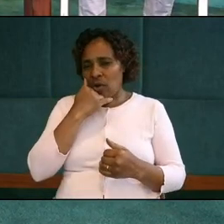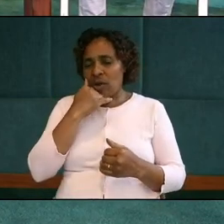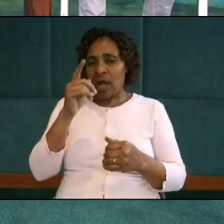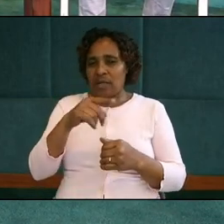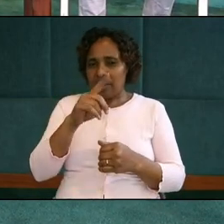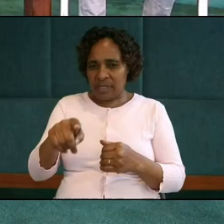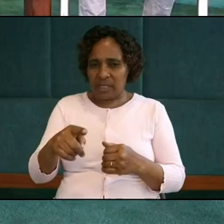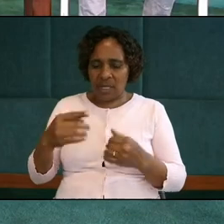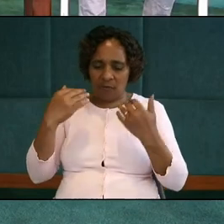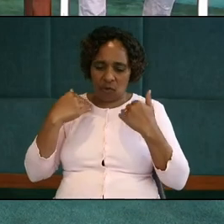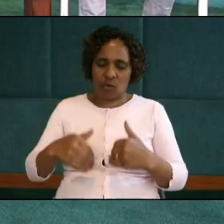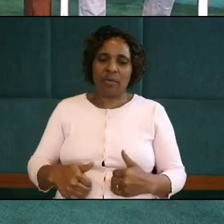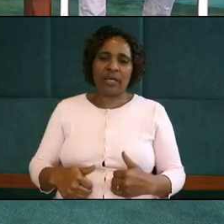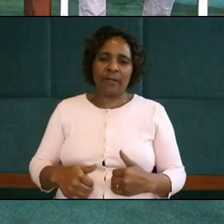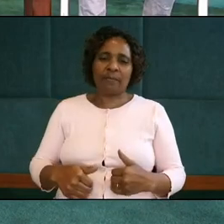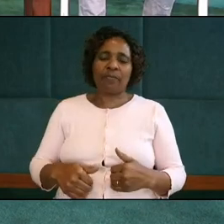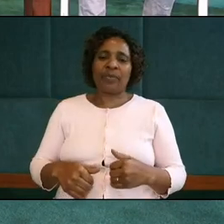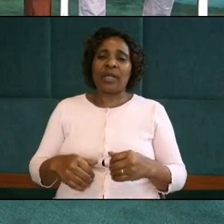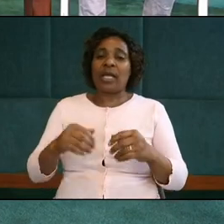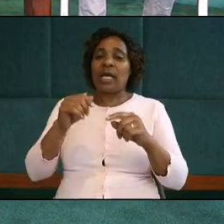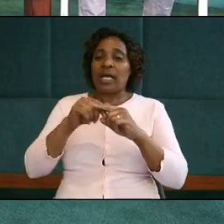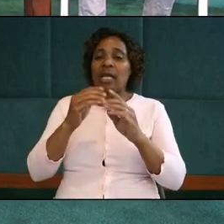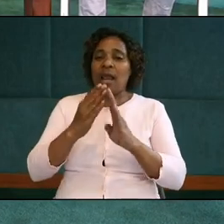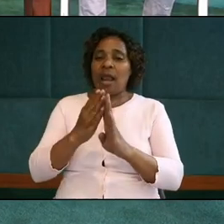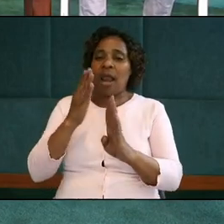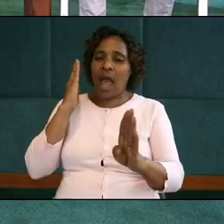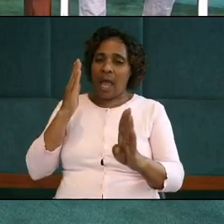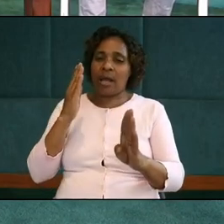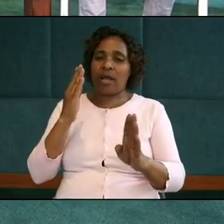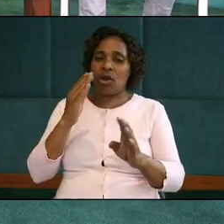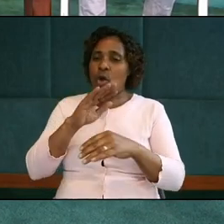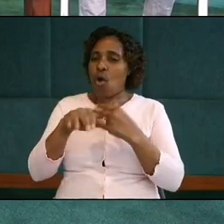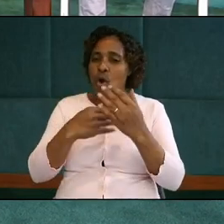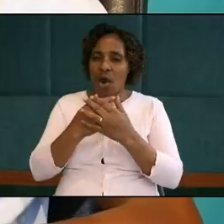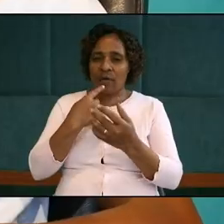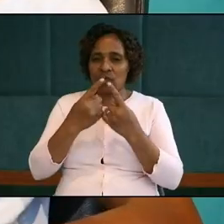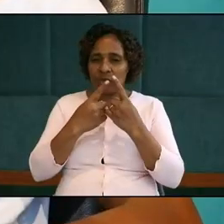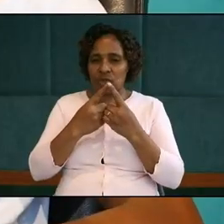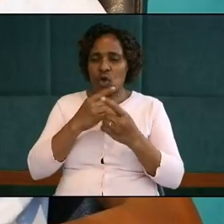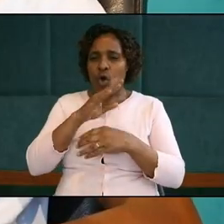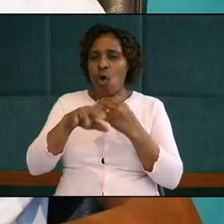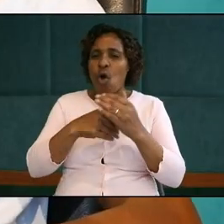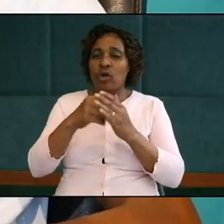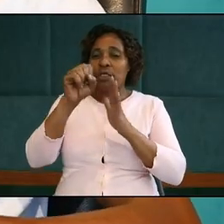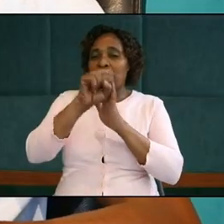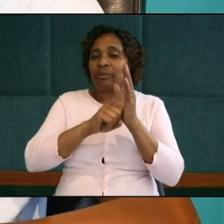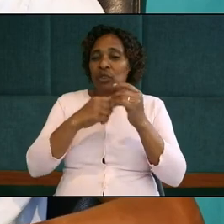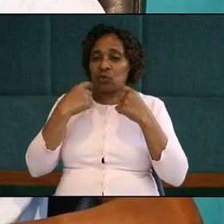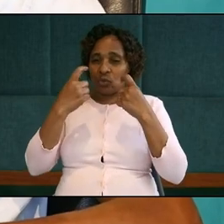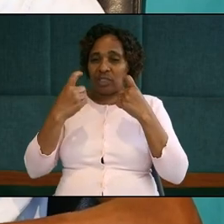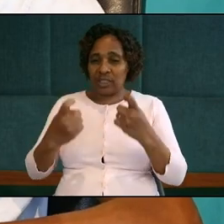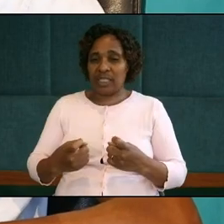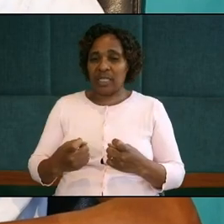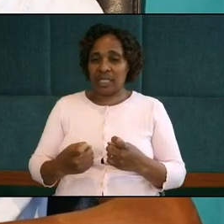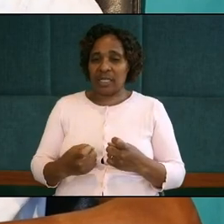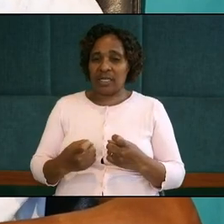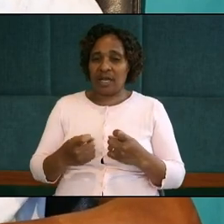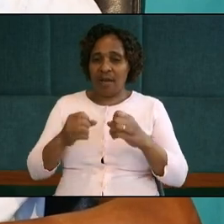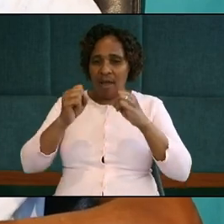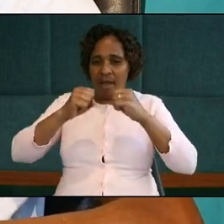Go ahead, Steve. What have you learned? Yeah, in mm-hmm. line to what Mr. T just mentioned, mm-hmm. we are all subject to sin. Mm-hmm. Now, I can agree.